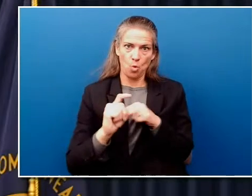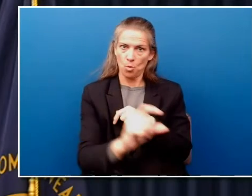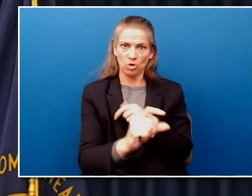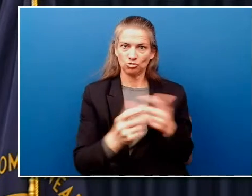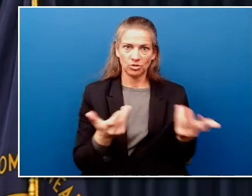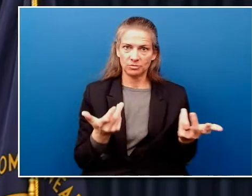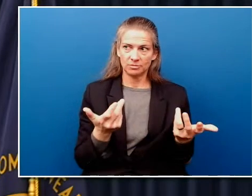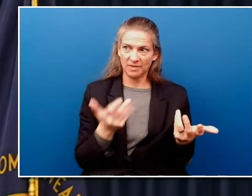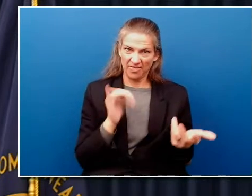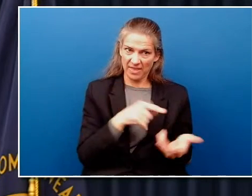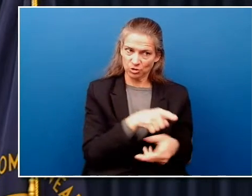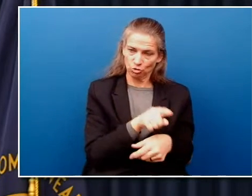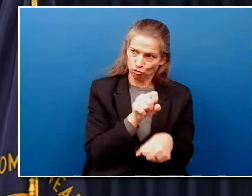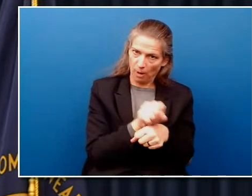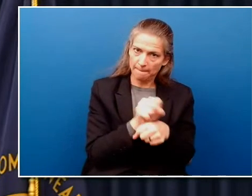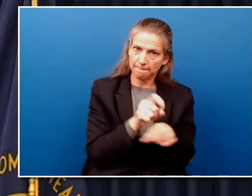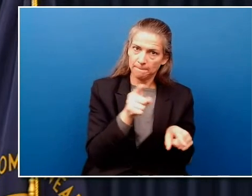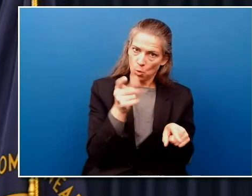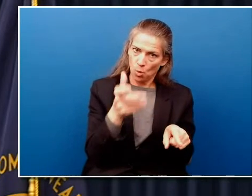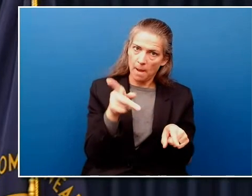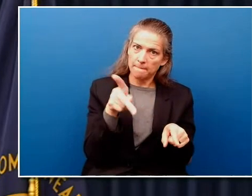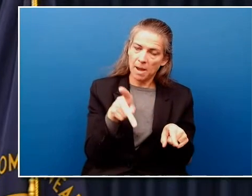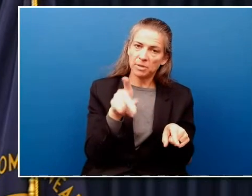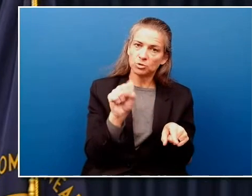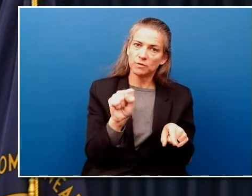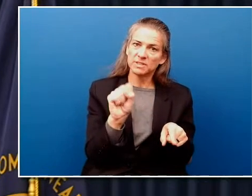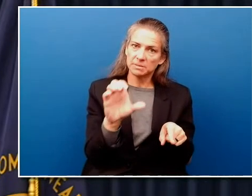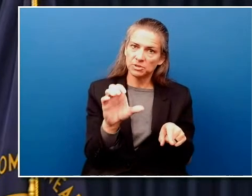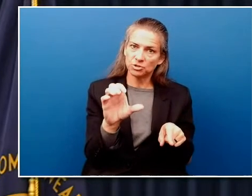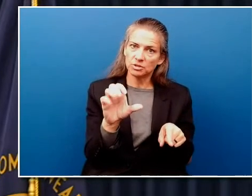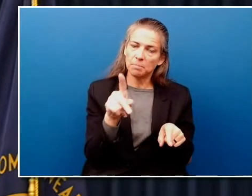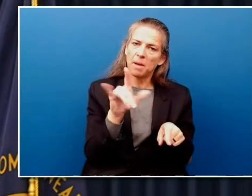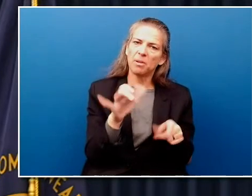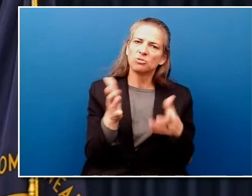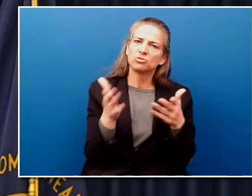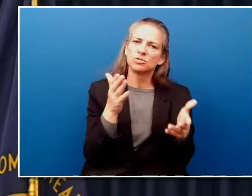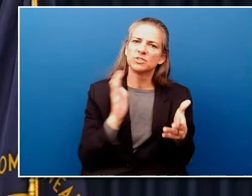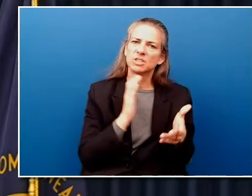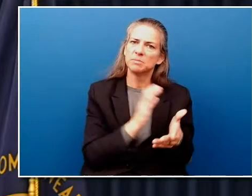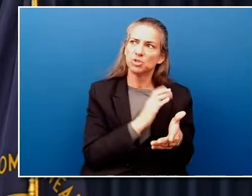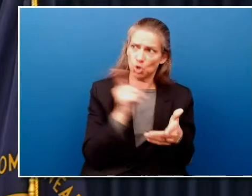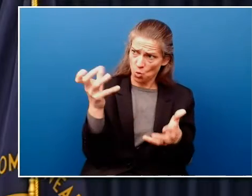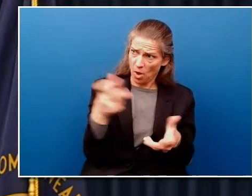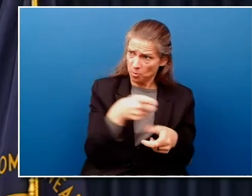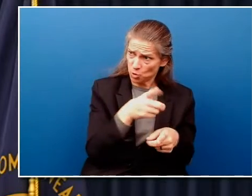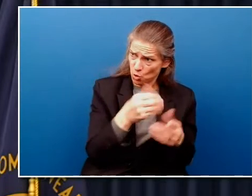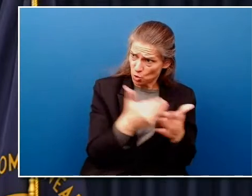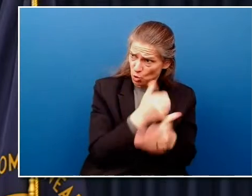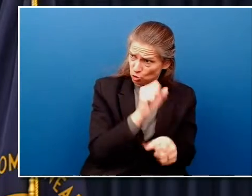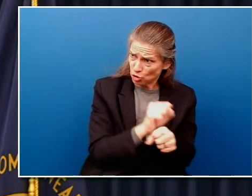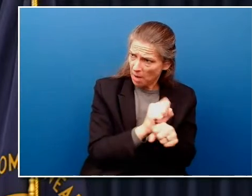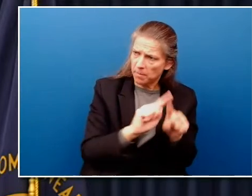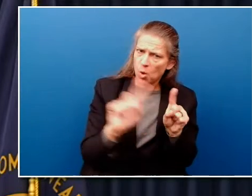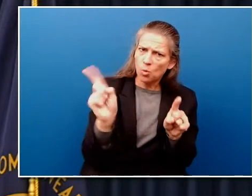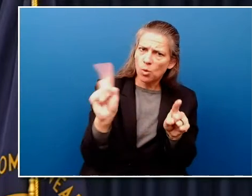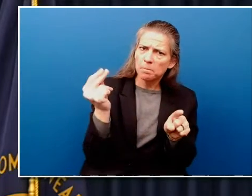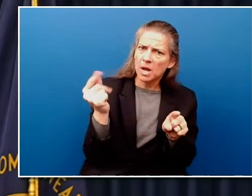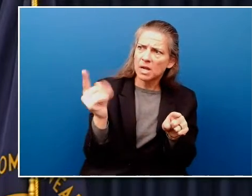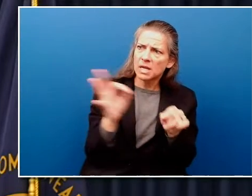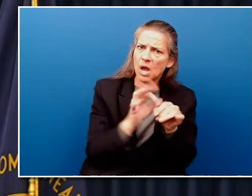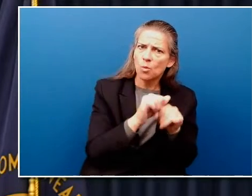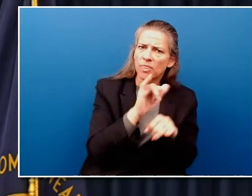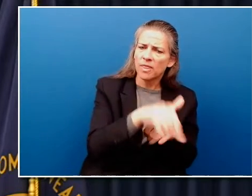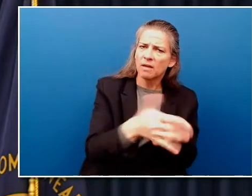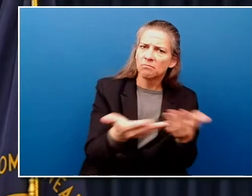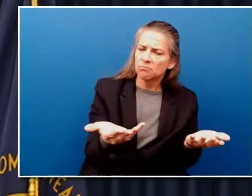job that you want the Public Service Commission to do, but you haven't funded it. And the law is pretty clear. It goes back a couple of decades in